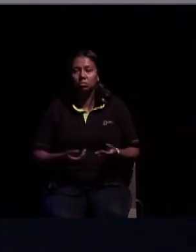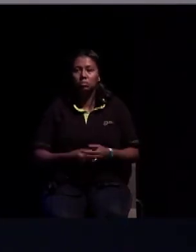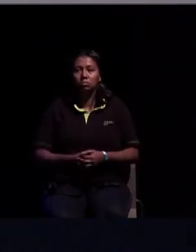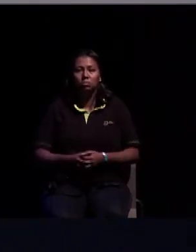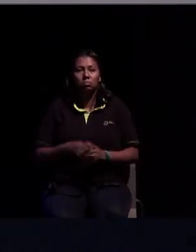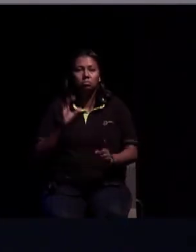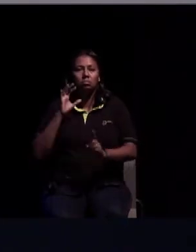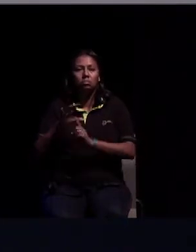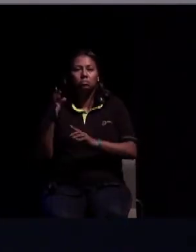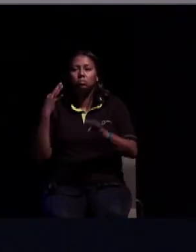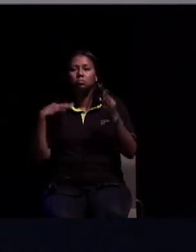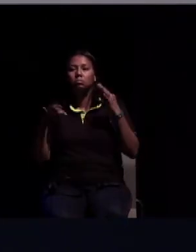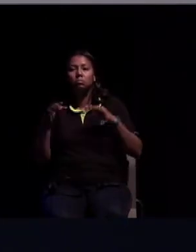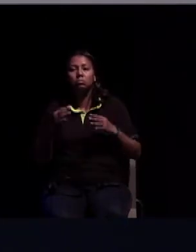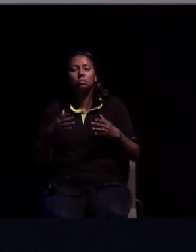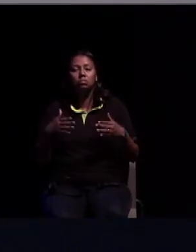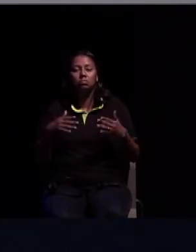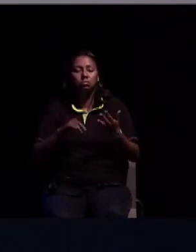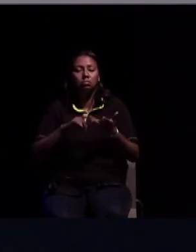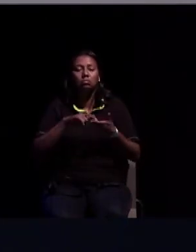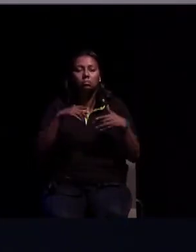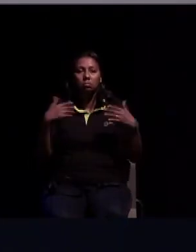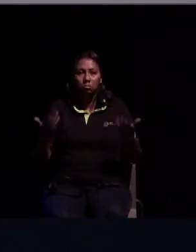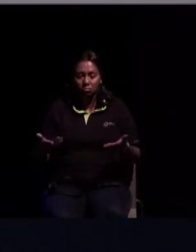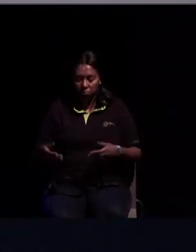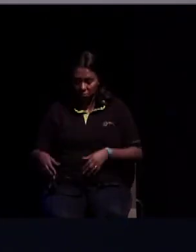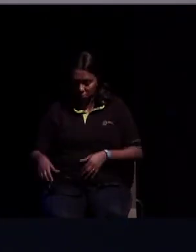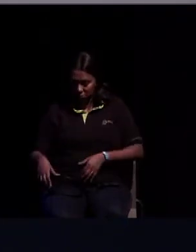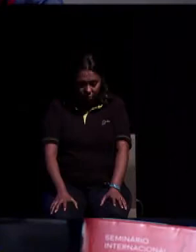no turismo contemporâneo?